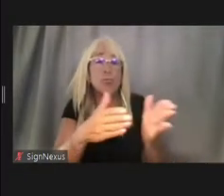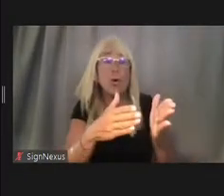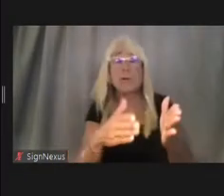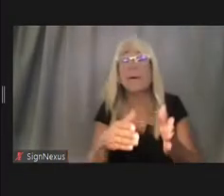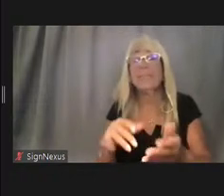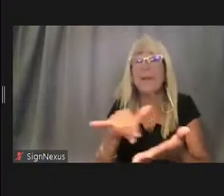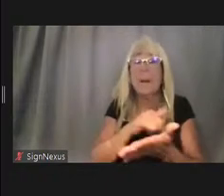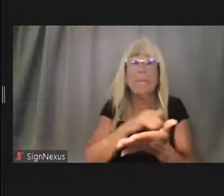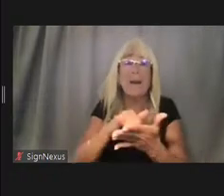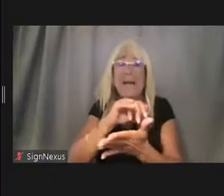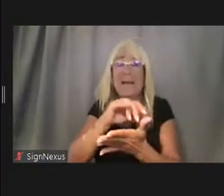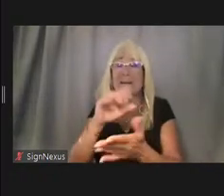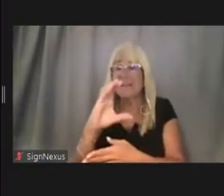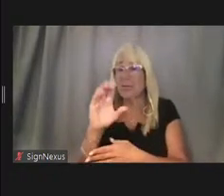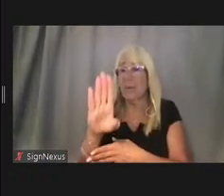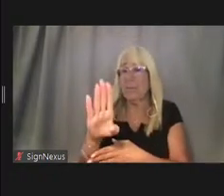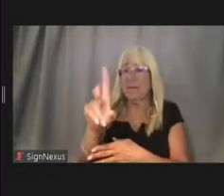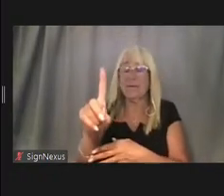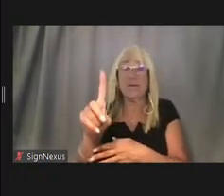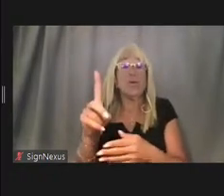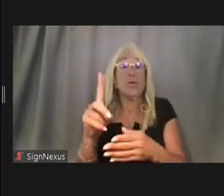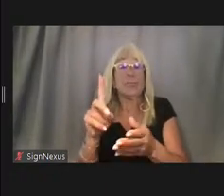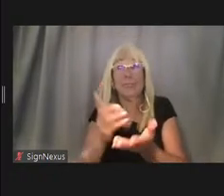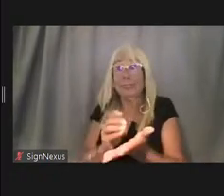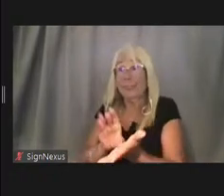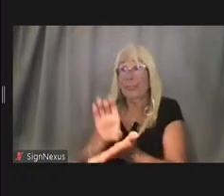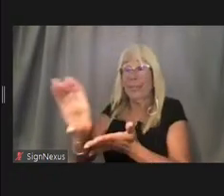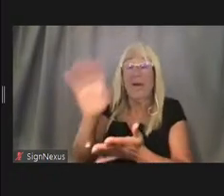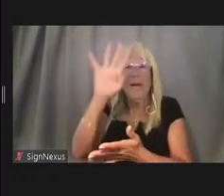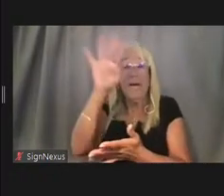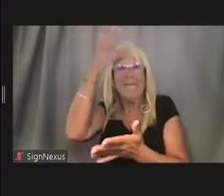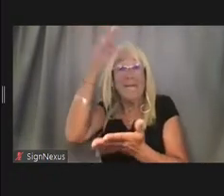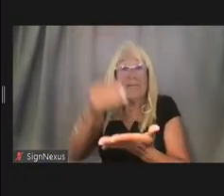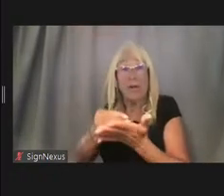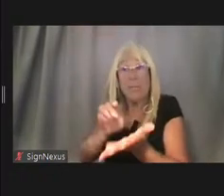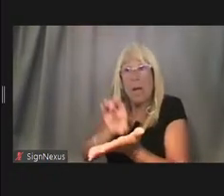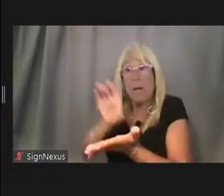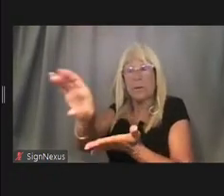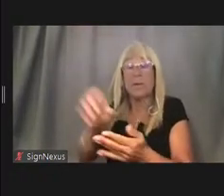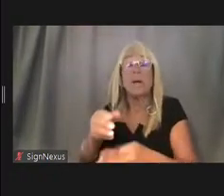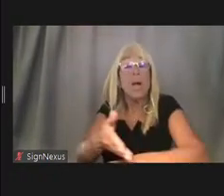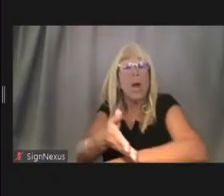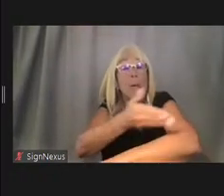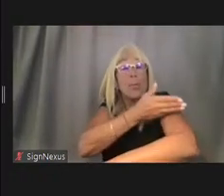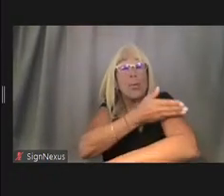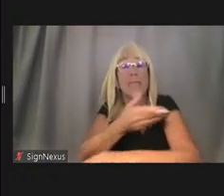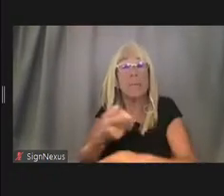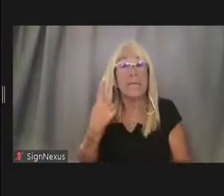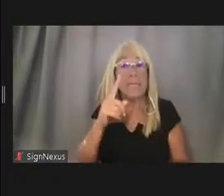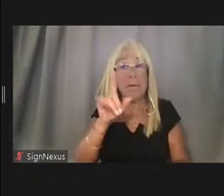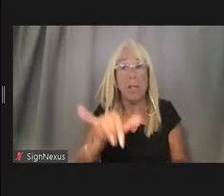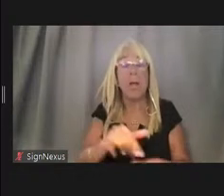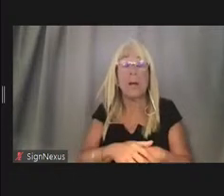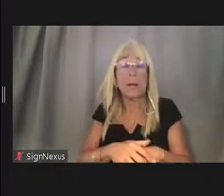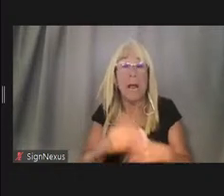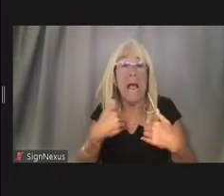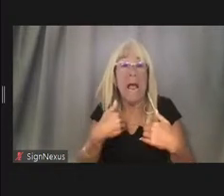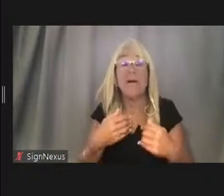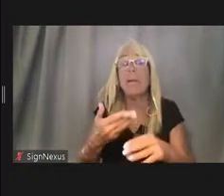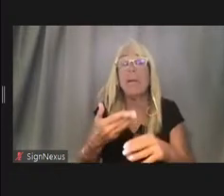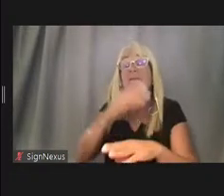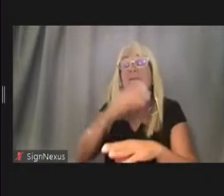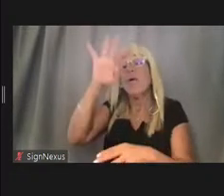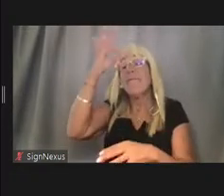received federal funds so approval for tolling is needed from the Federal Highway Administration before a federal agency makes a decision